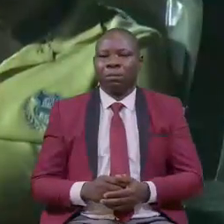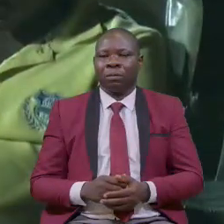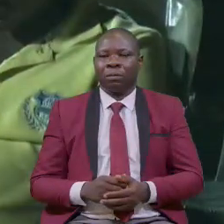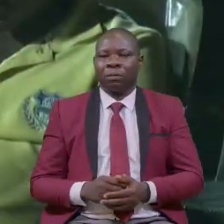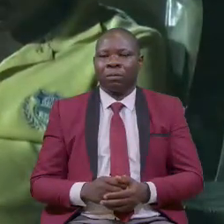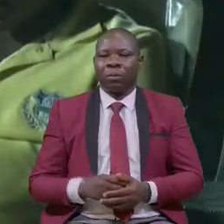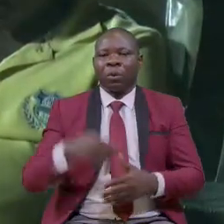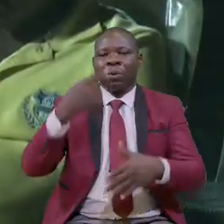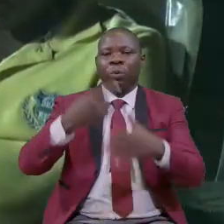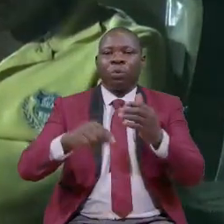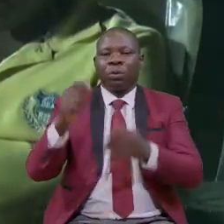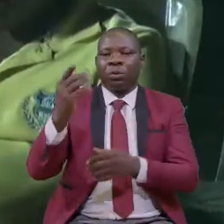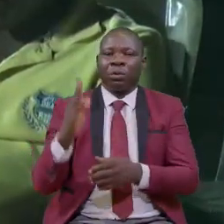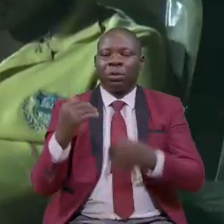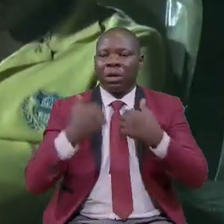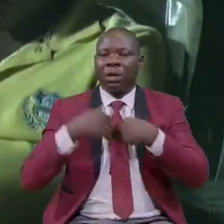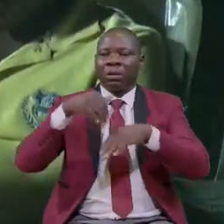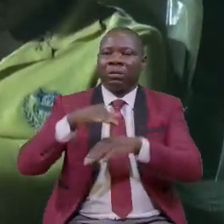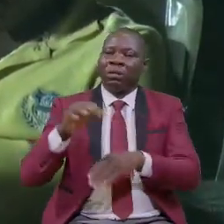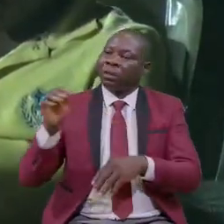What God had sent him to deliver,